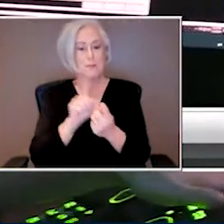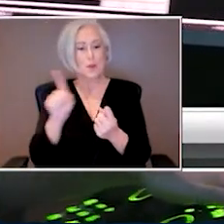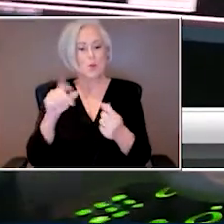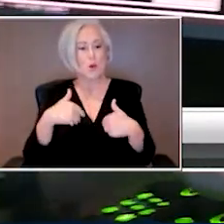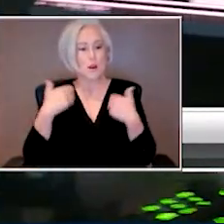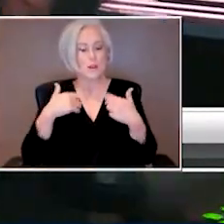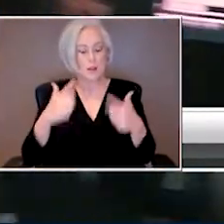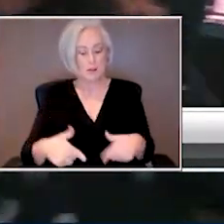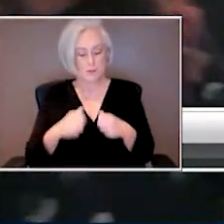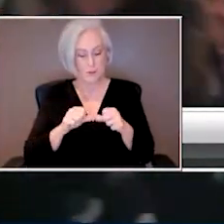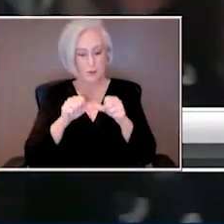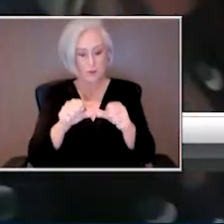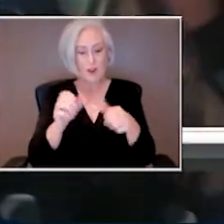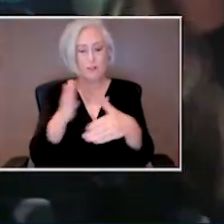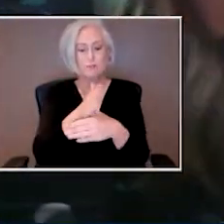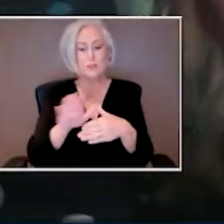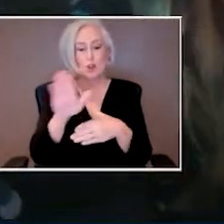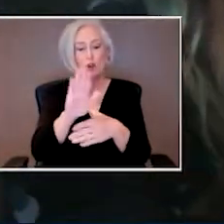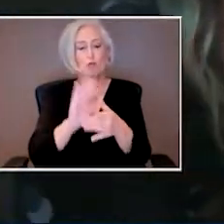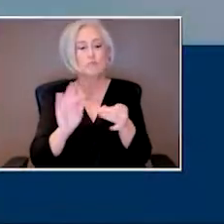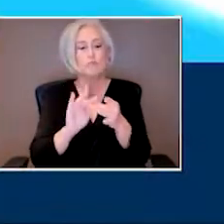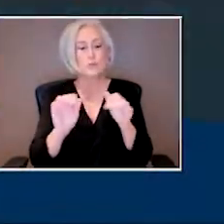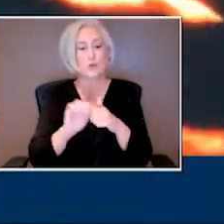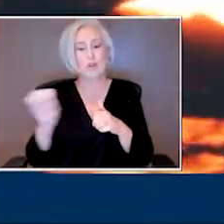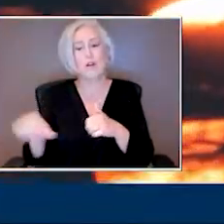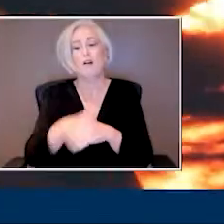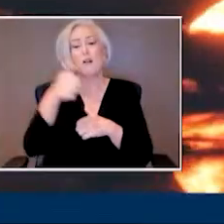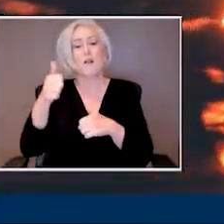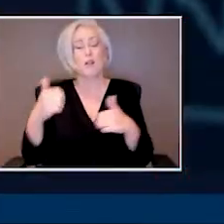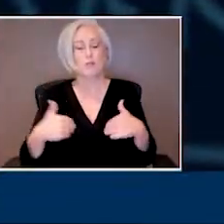message with other young women.